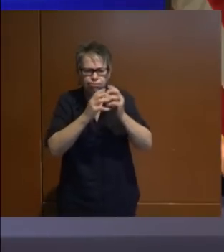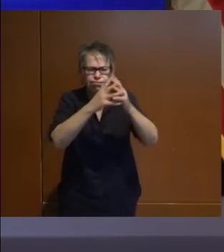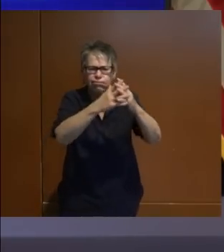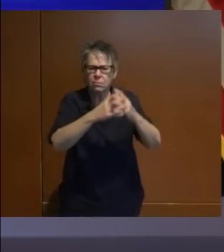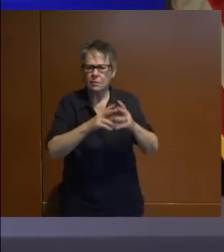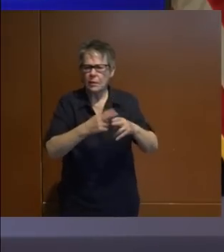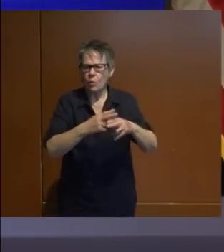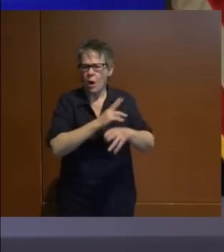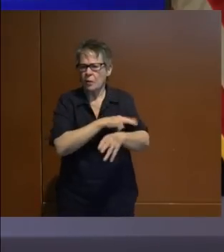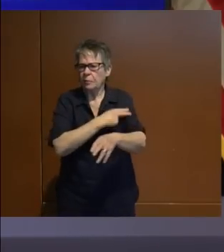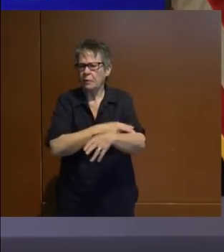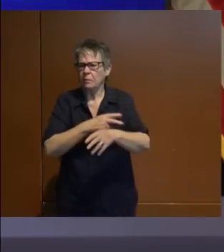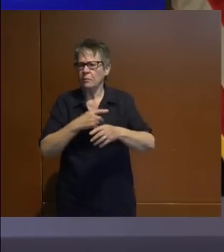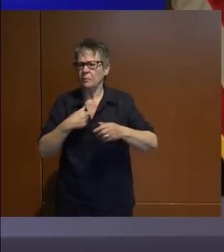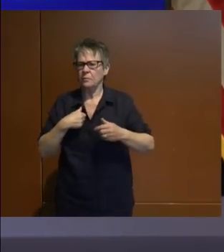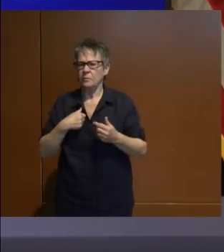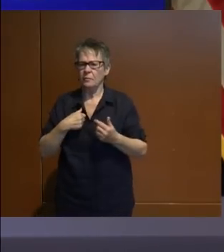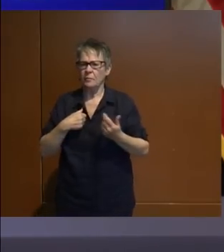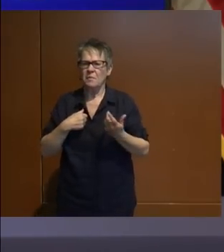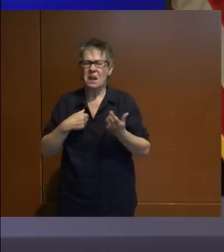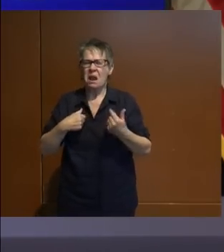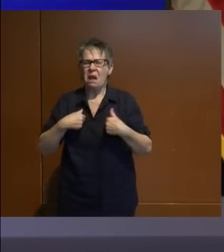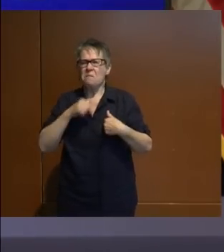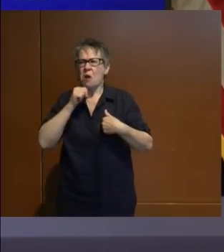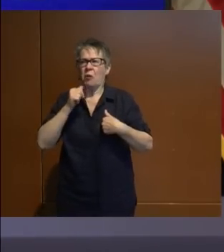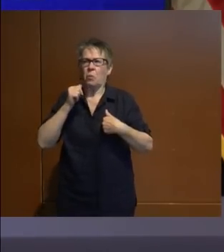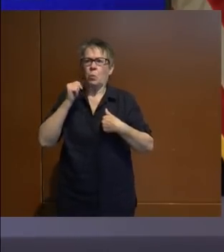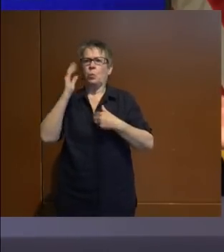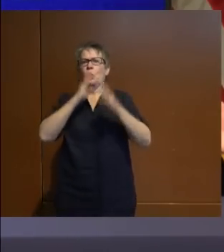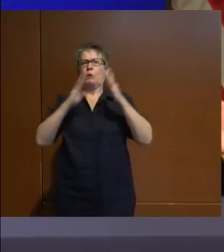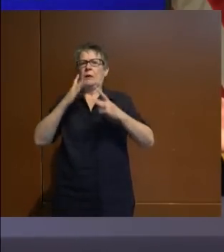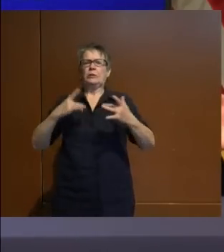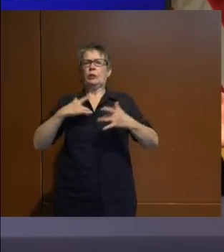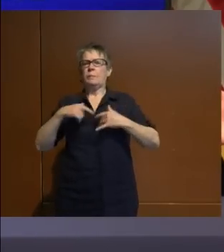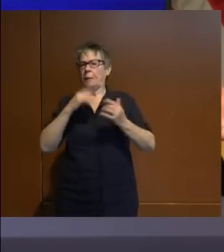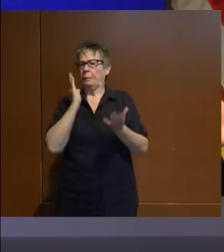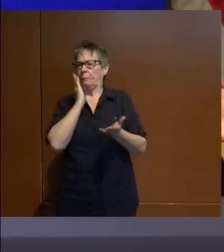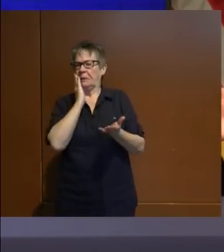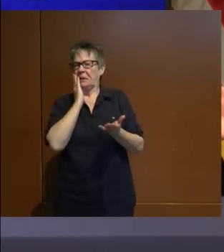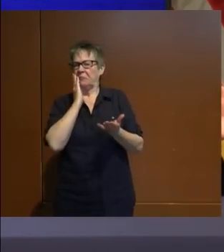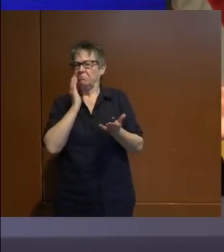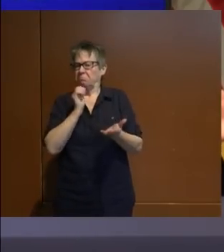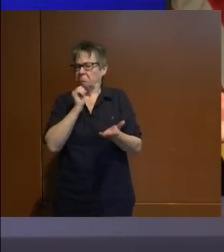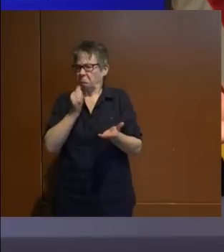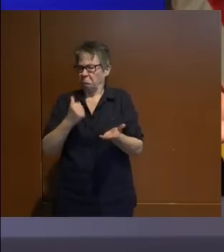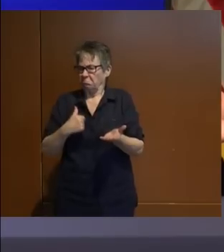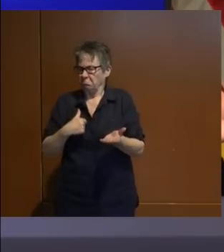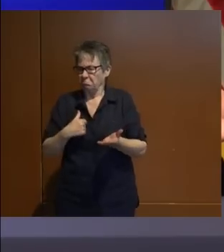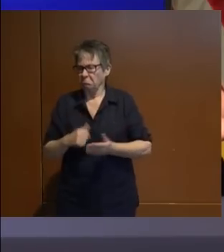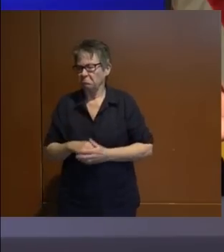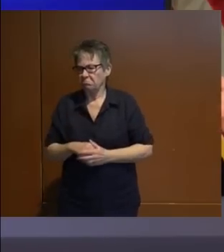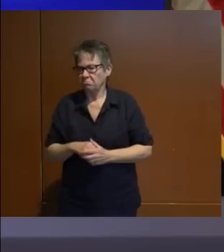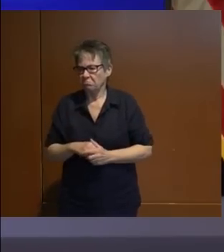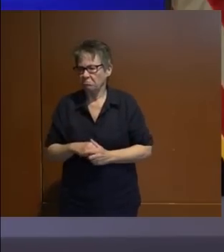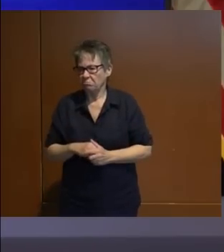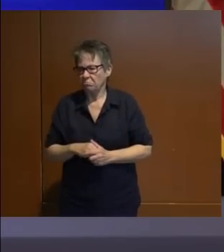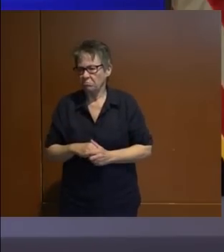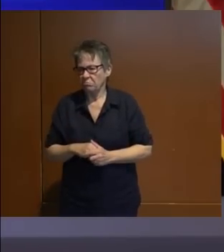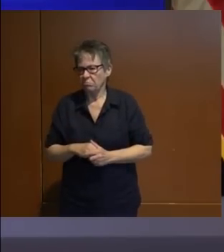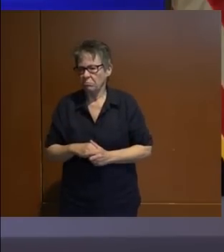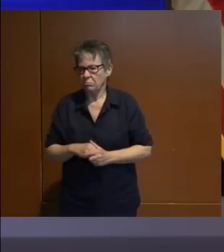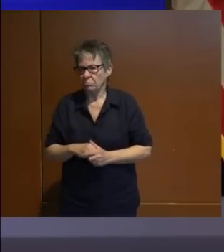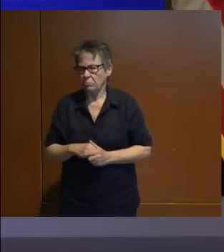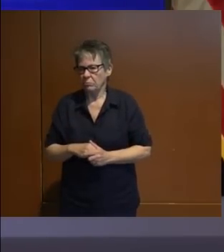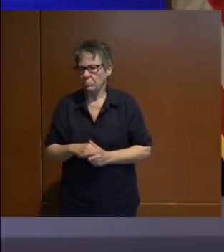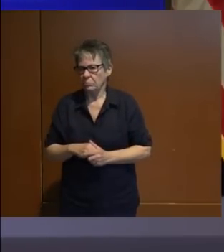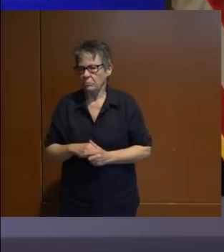didn't say this to you earlier. Bob Garrett said they spent the weekend converting the cafeteria at HUMC